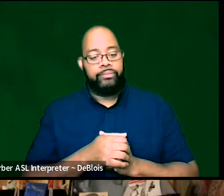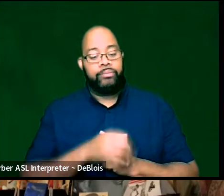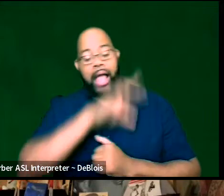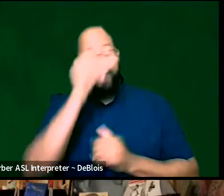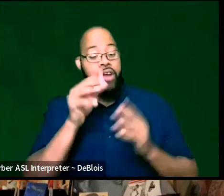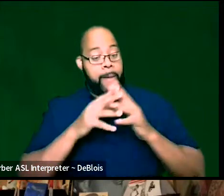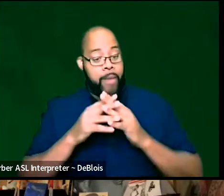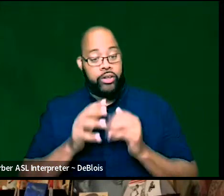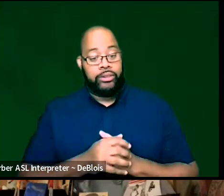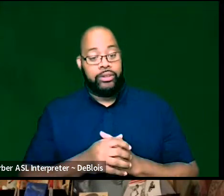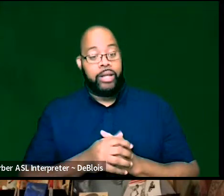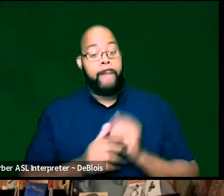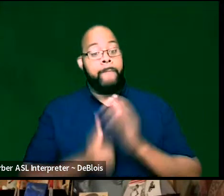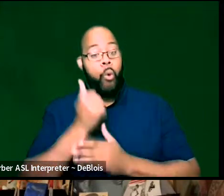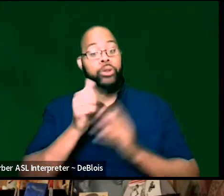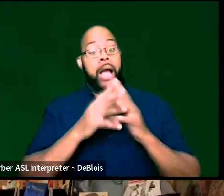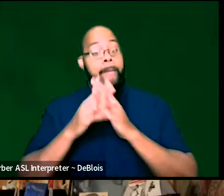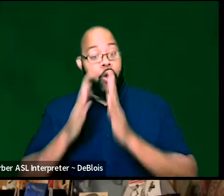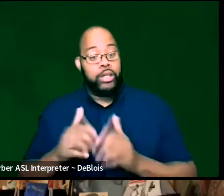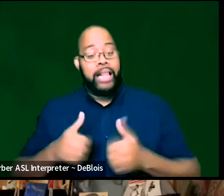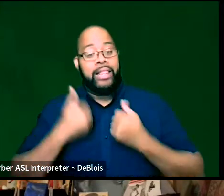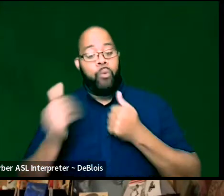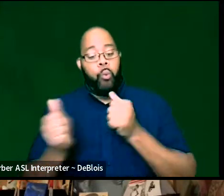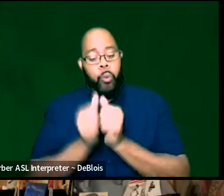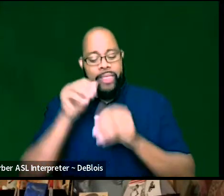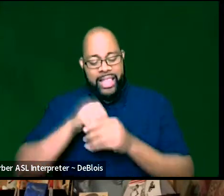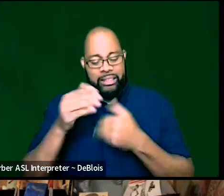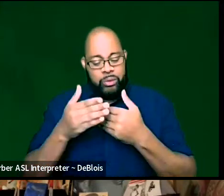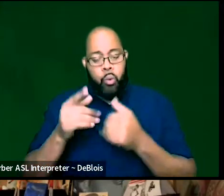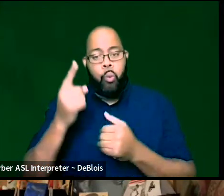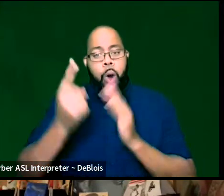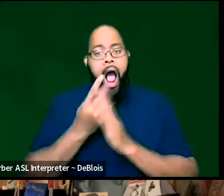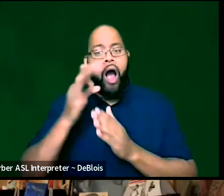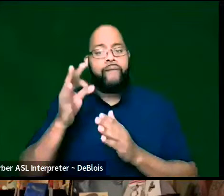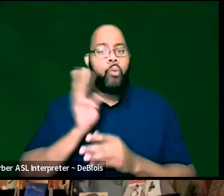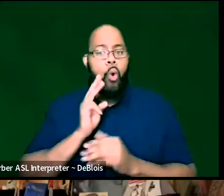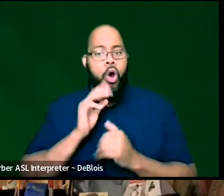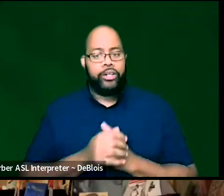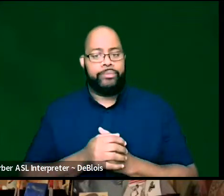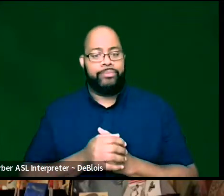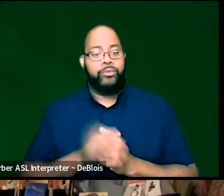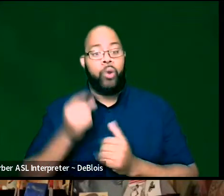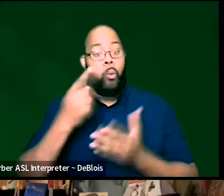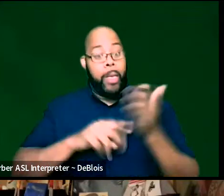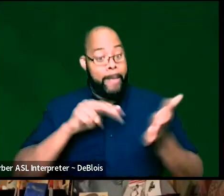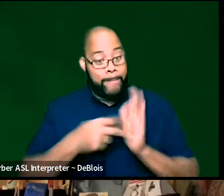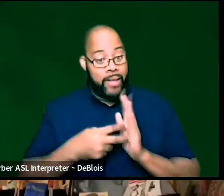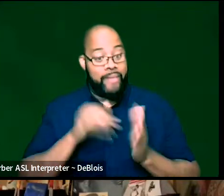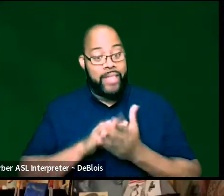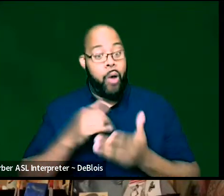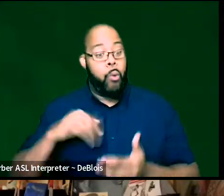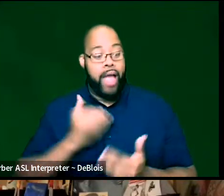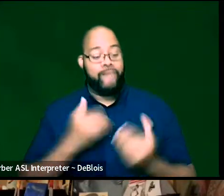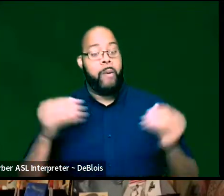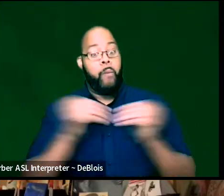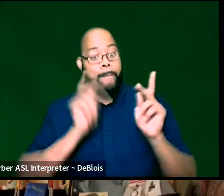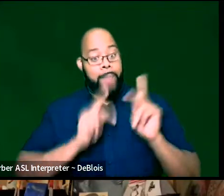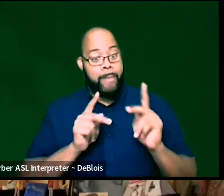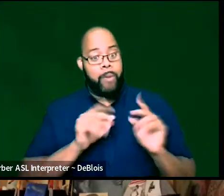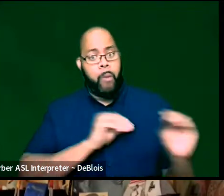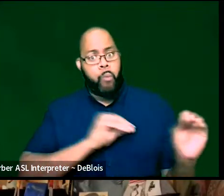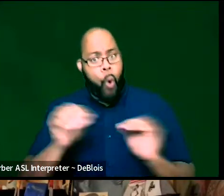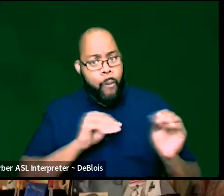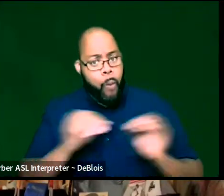African Americans and most Americans live within 1 hour of a body of water. So what that means is that we have more and more people